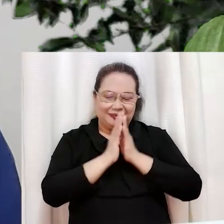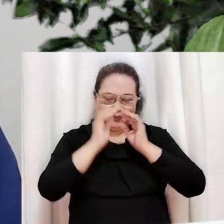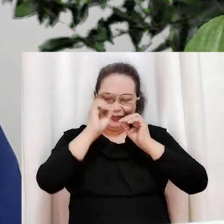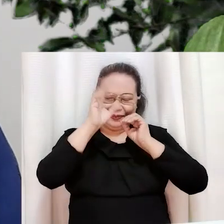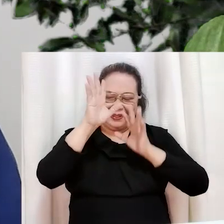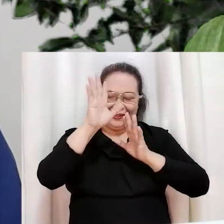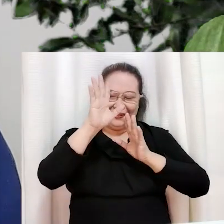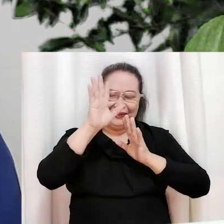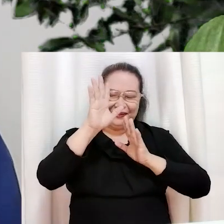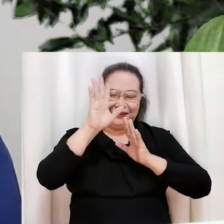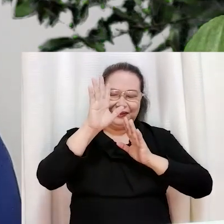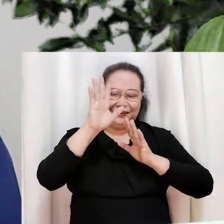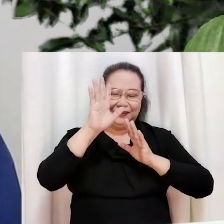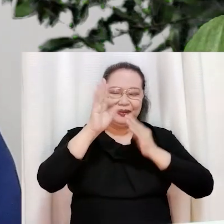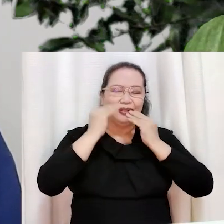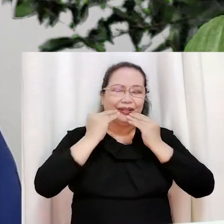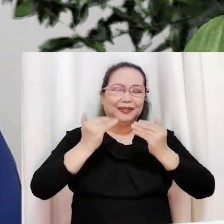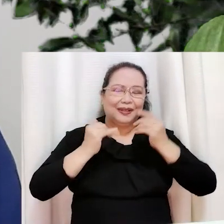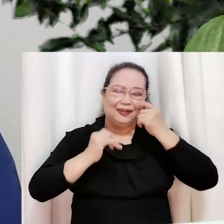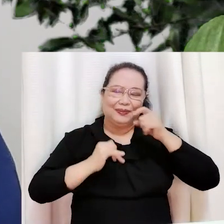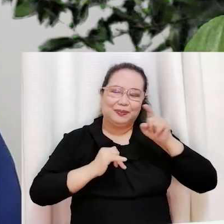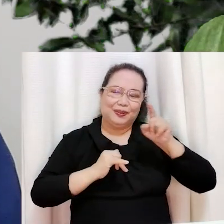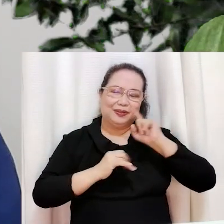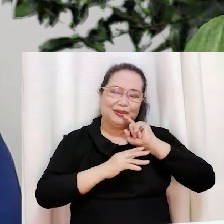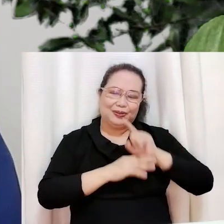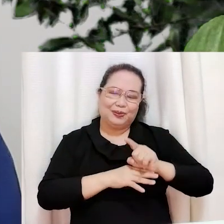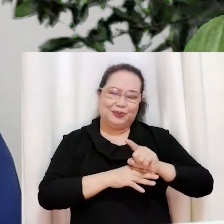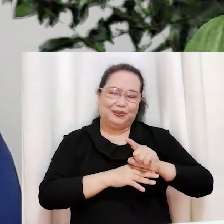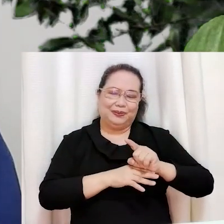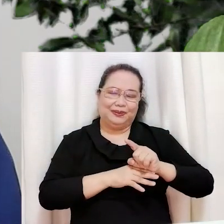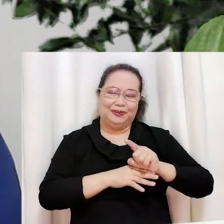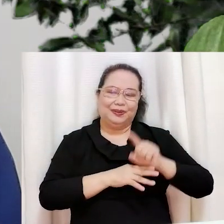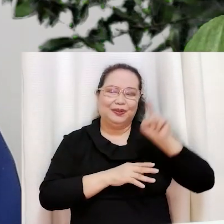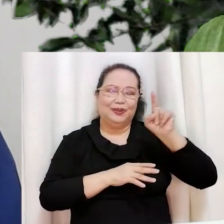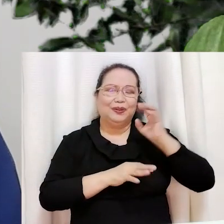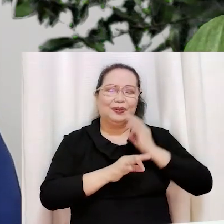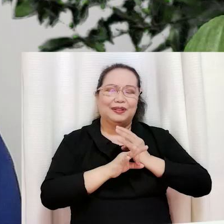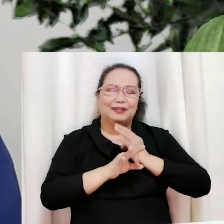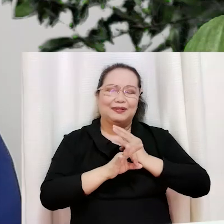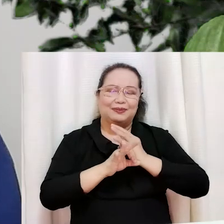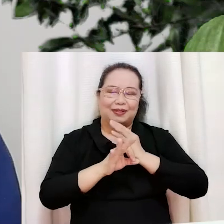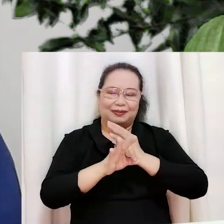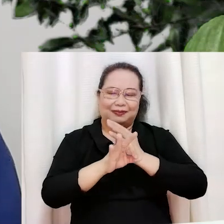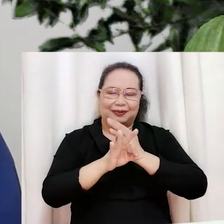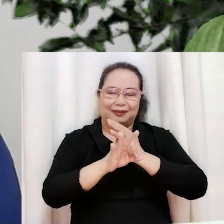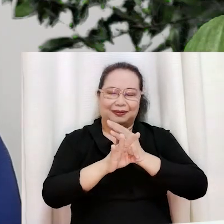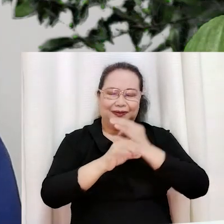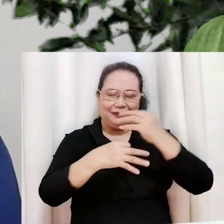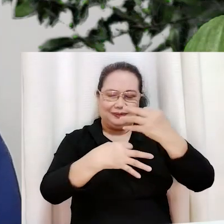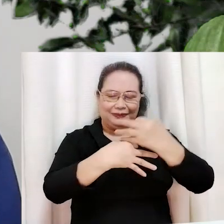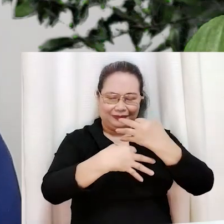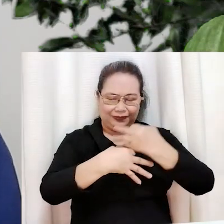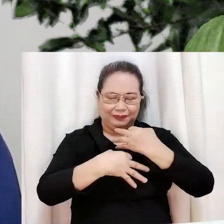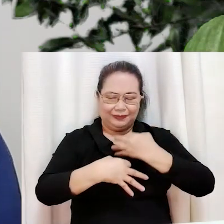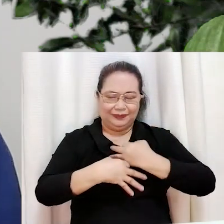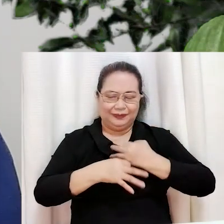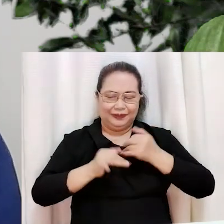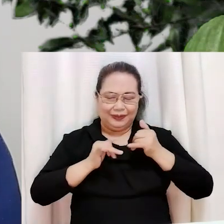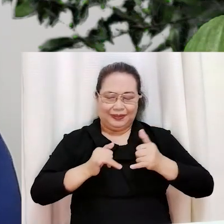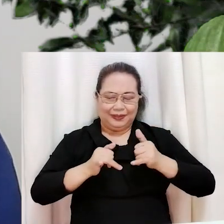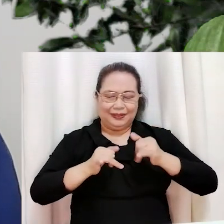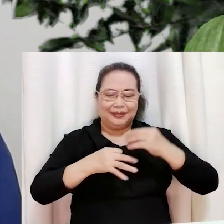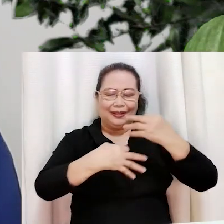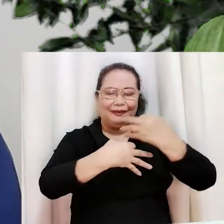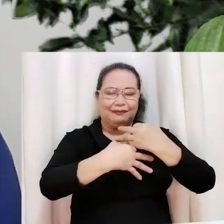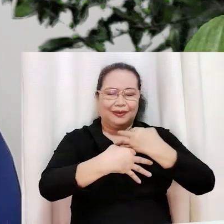Father, thank you because indeed you are faithful and you will remain